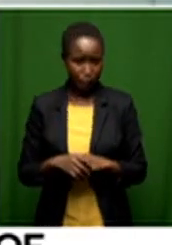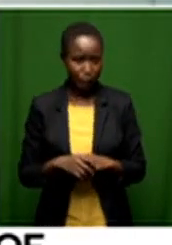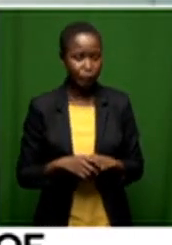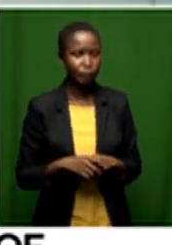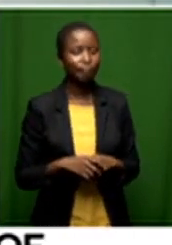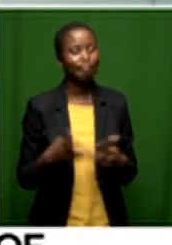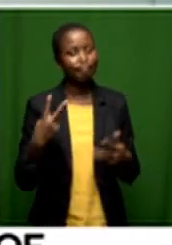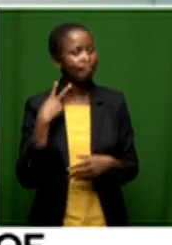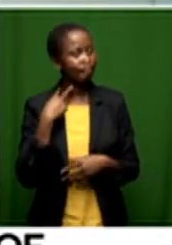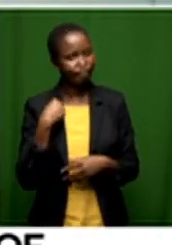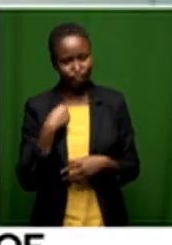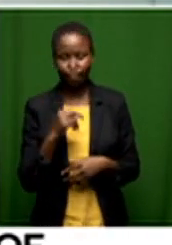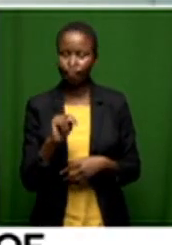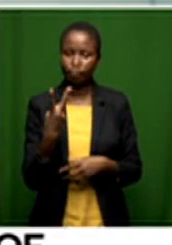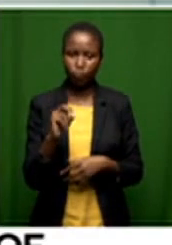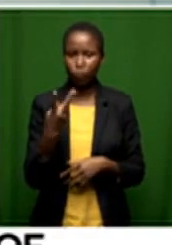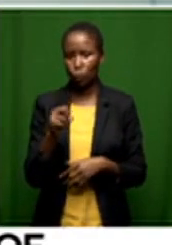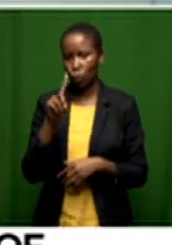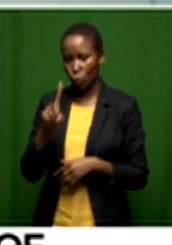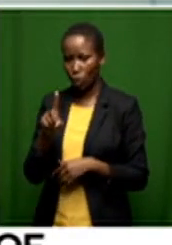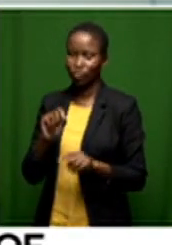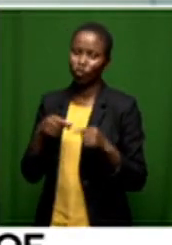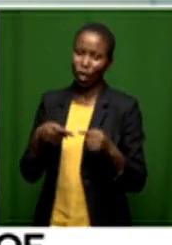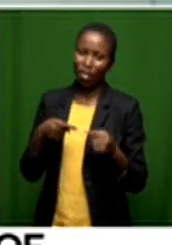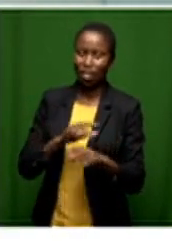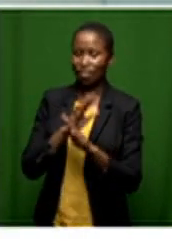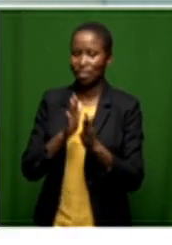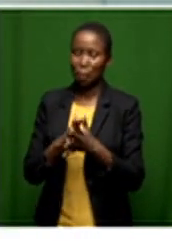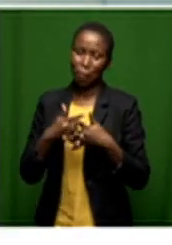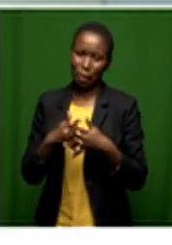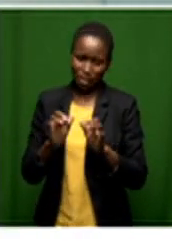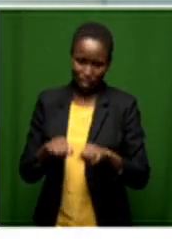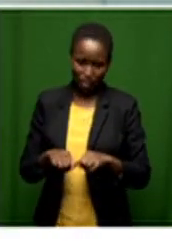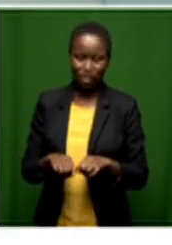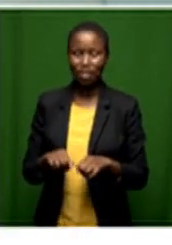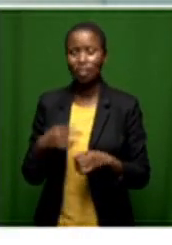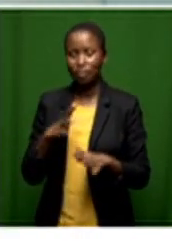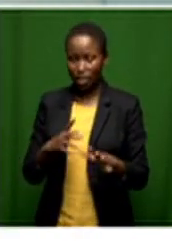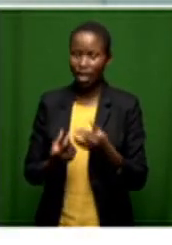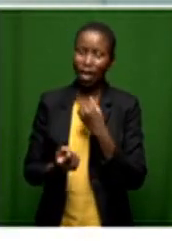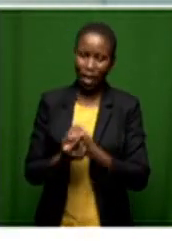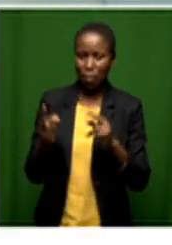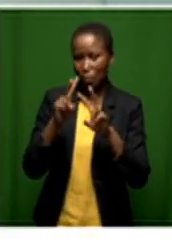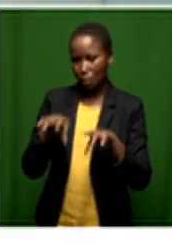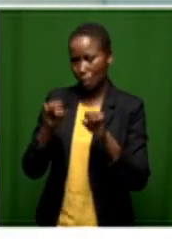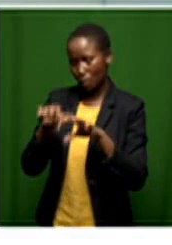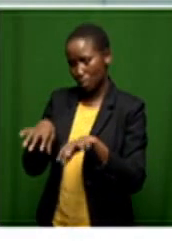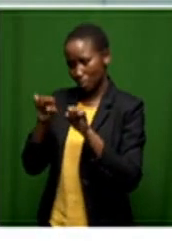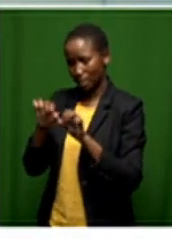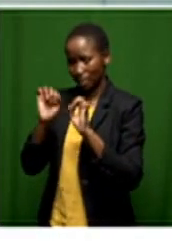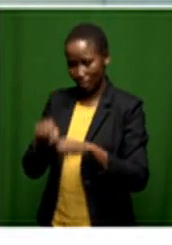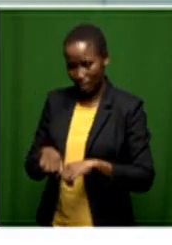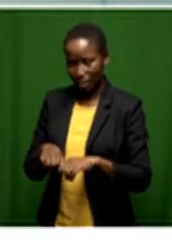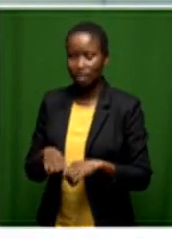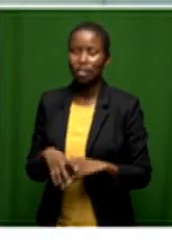Unfortunately, 2021 has started off quite rocky. We've already had a lot of load shedding already the first 3 months of the year.